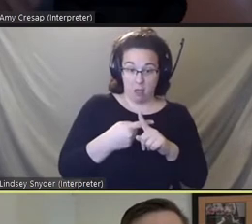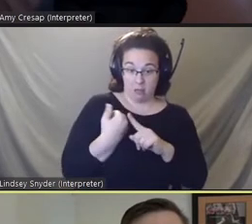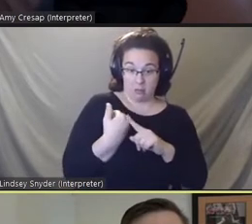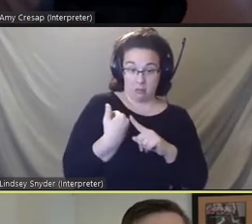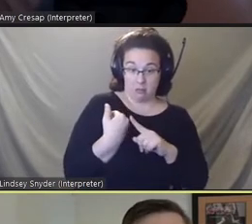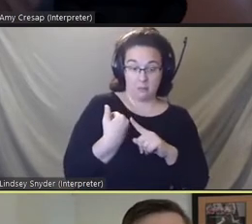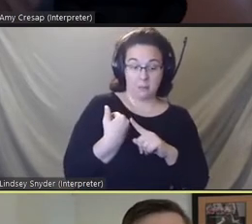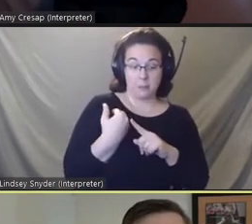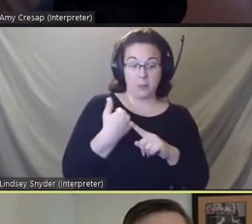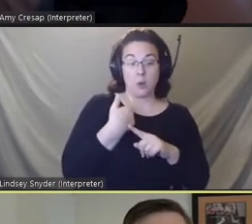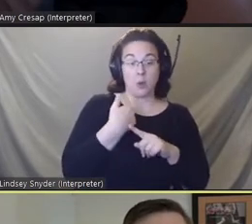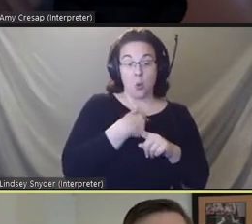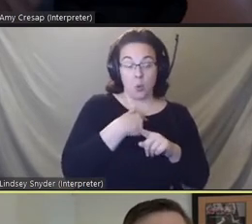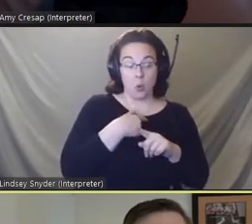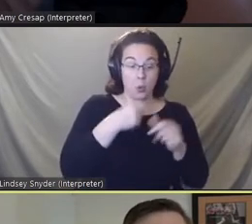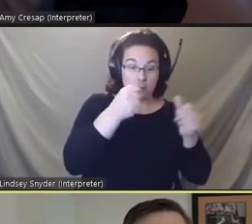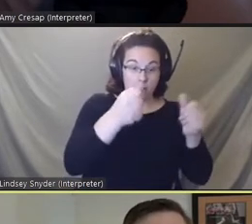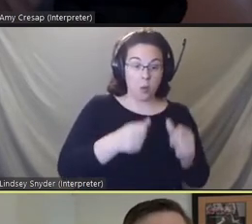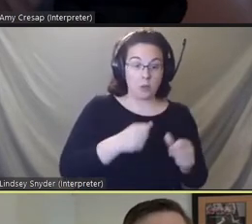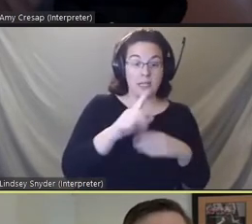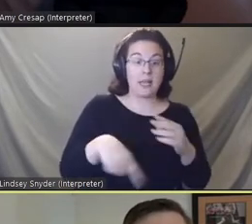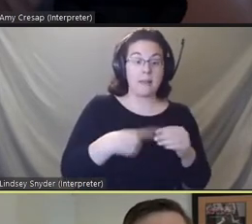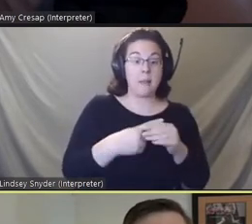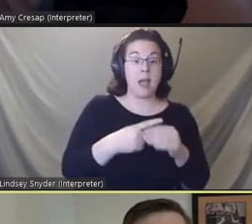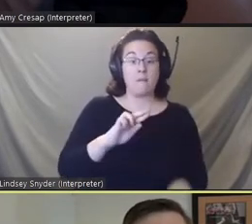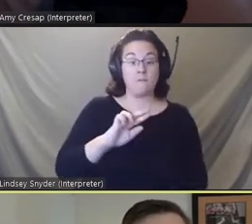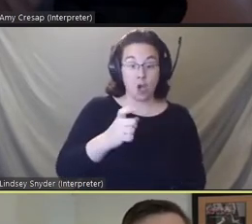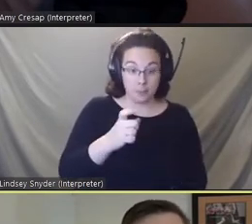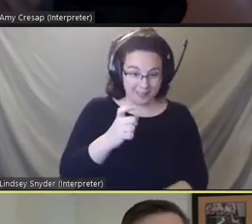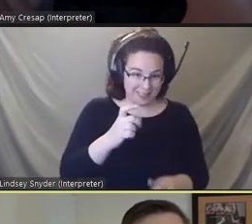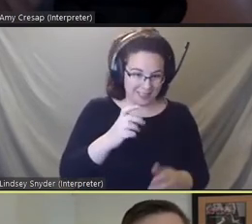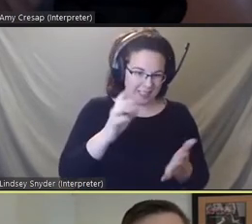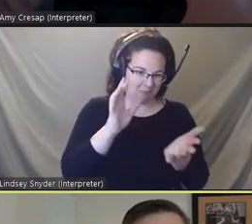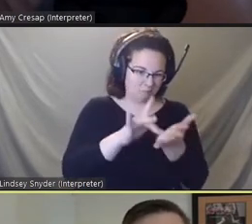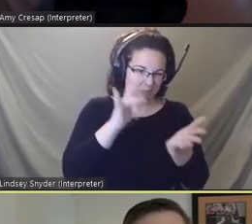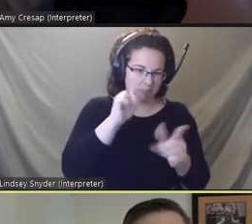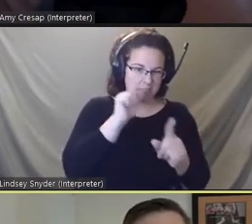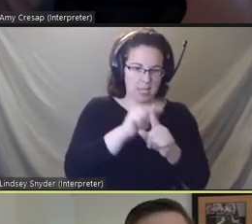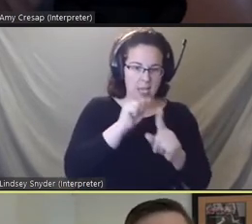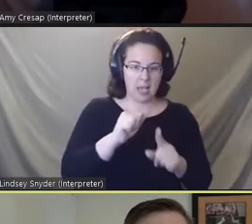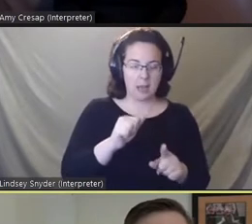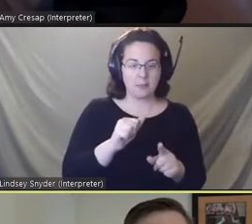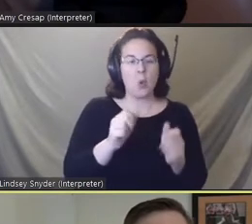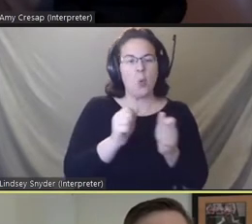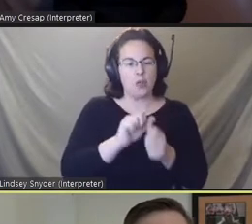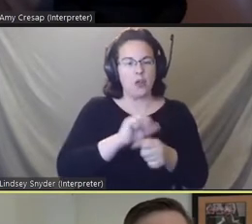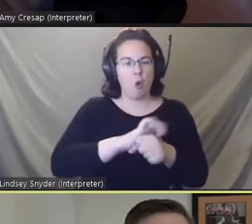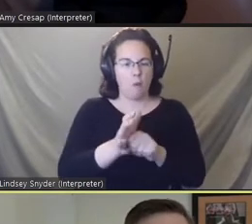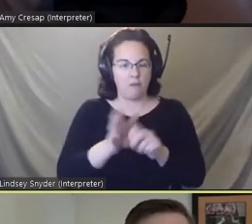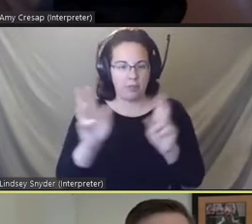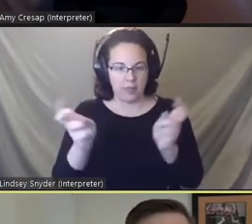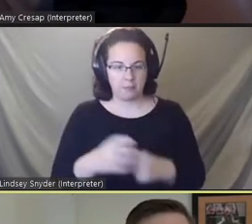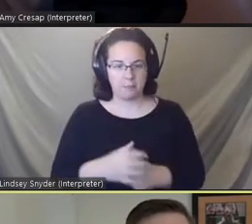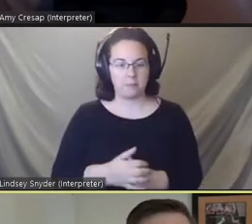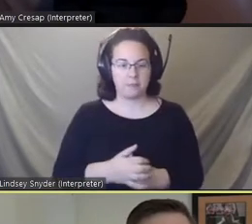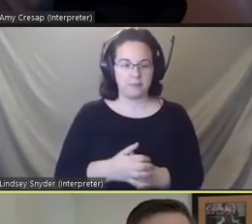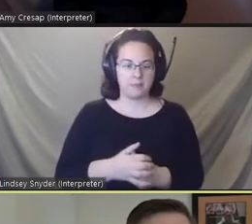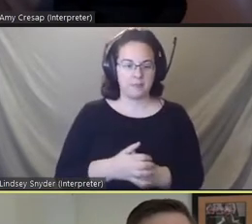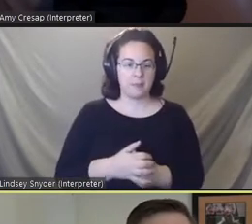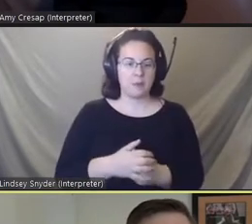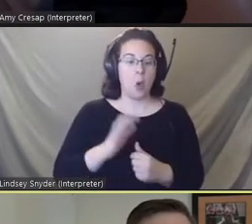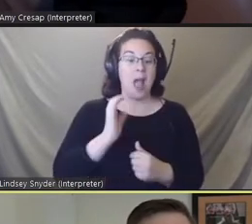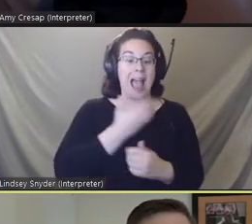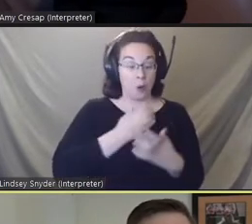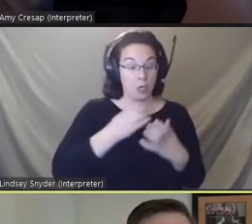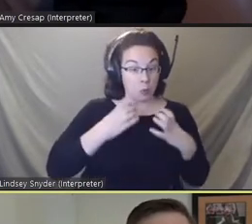about pharmacy scams that have been resurfacing with a COVID theme. As our coronavirus consumer content